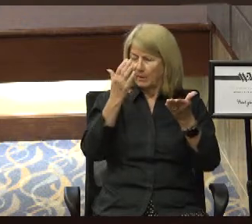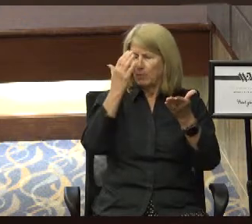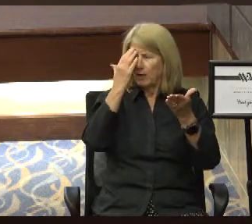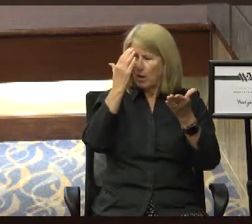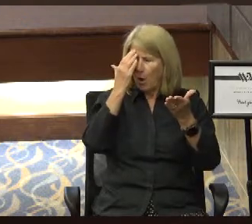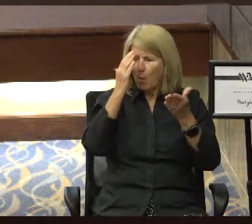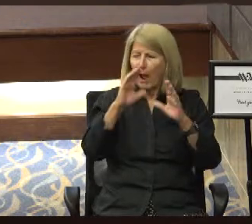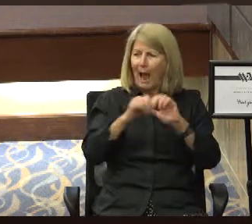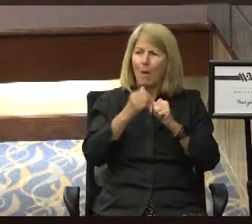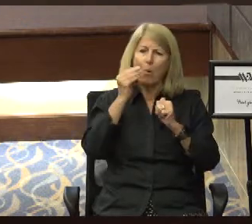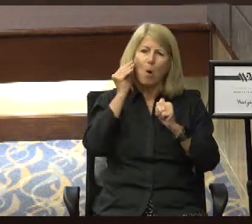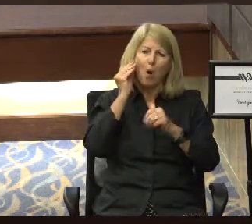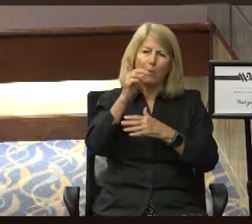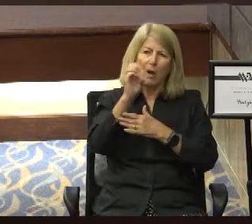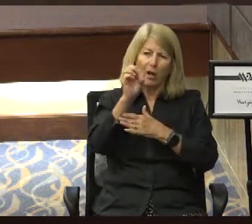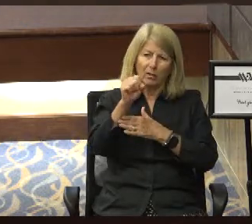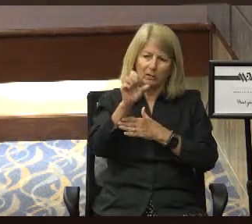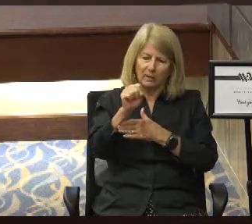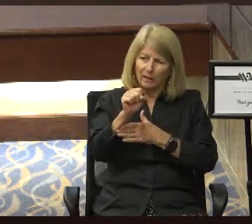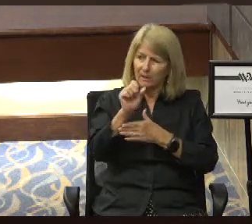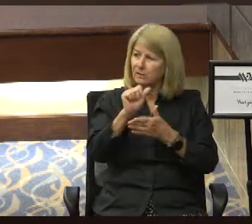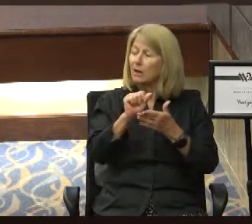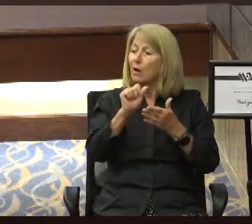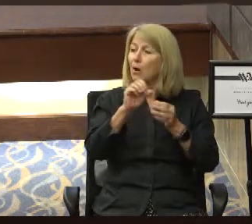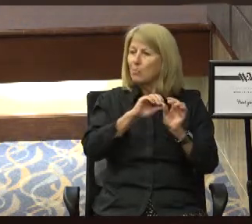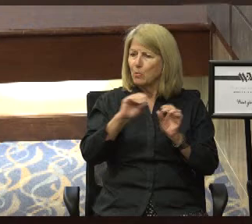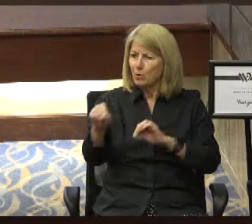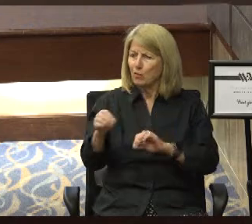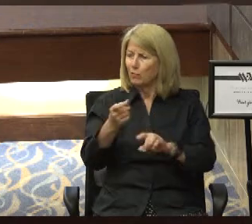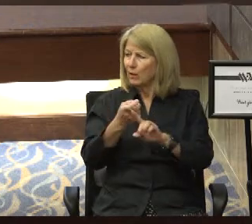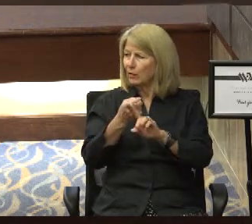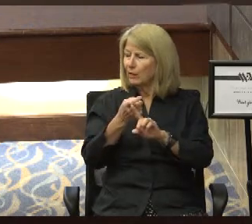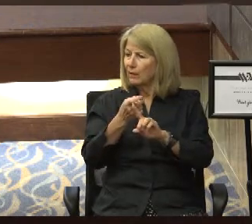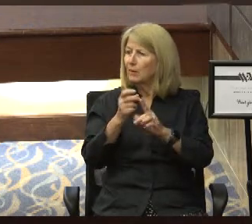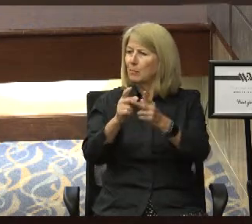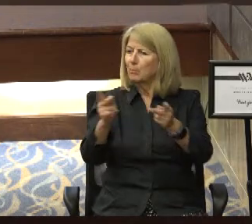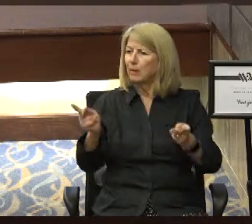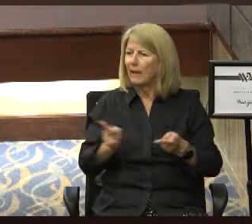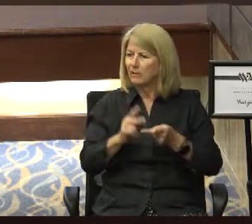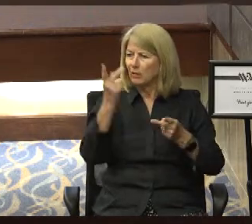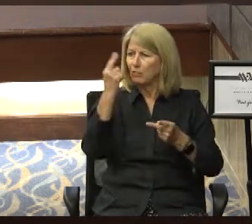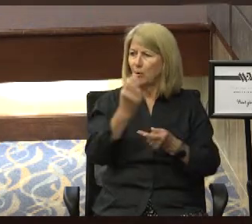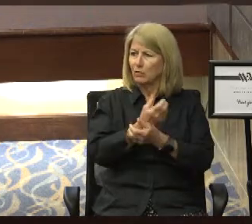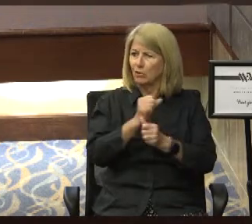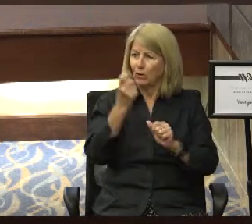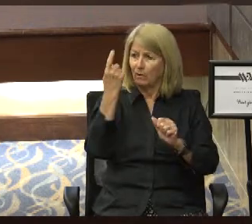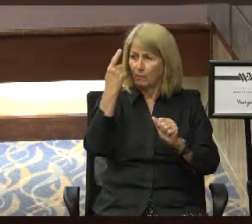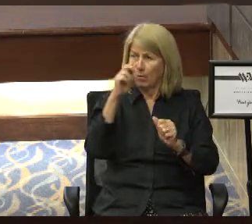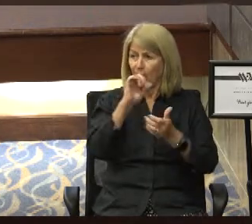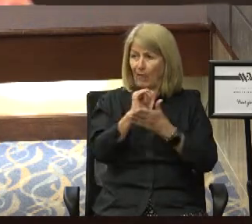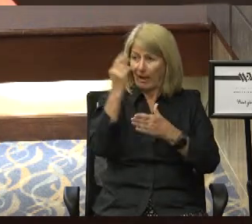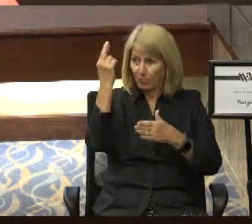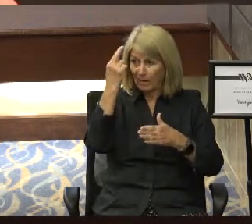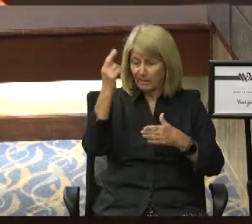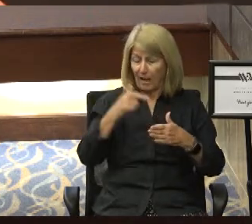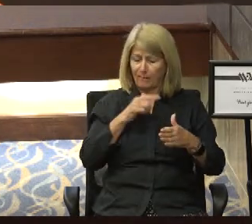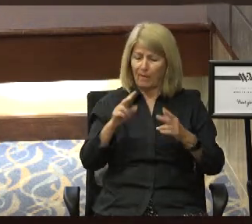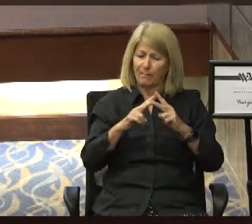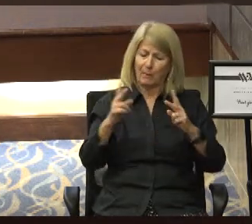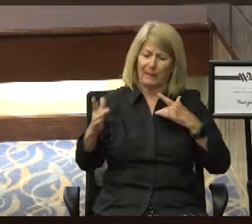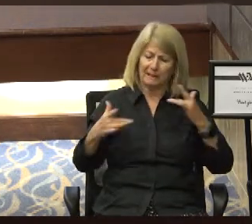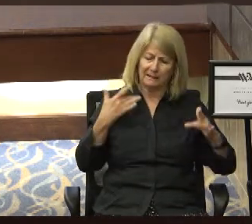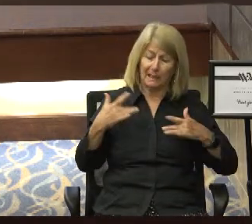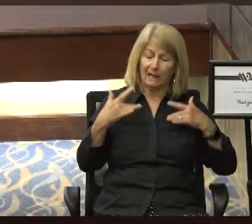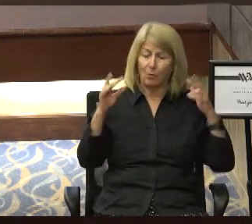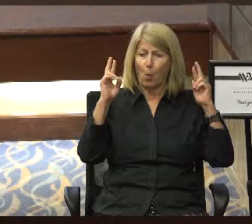people operate and move into financial security. And for that piece of this equation, I'm really excited and I'm really hopeful for the work that